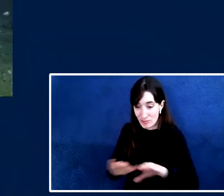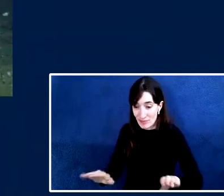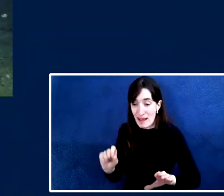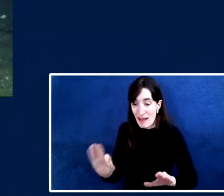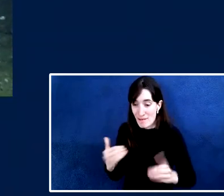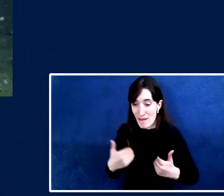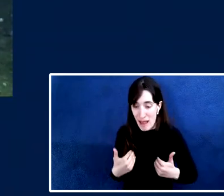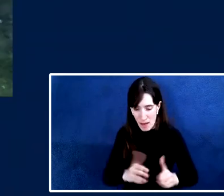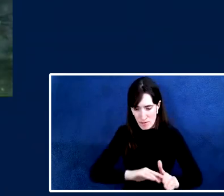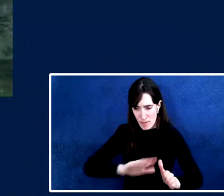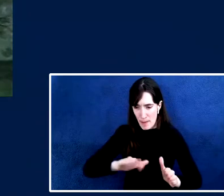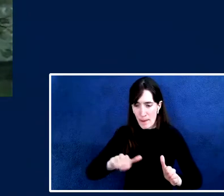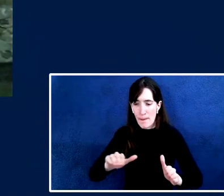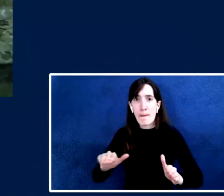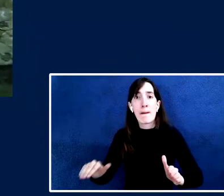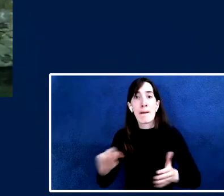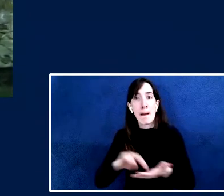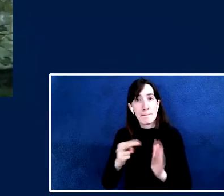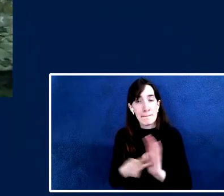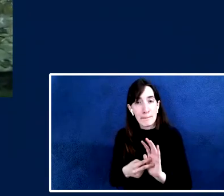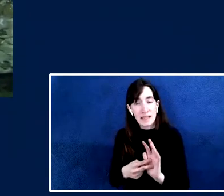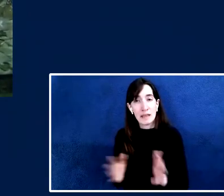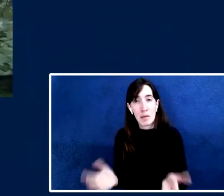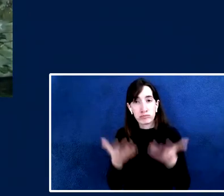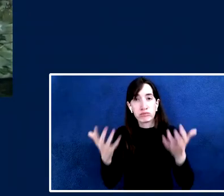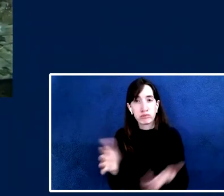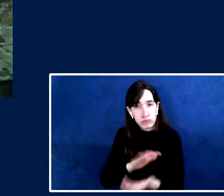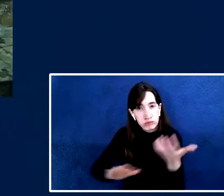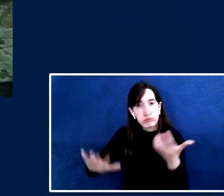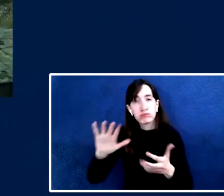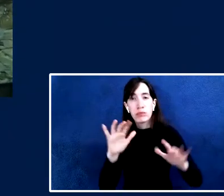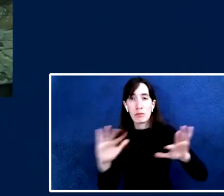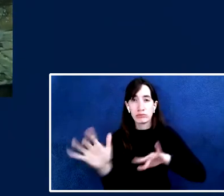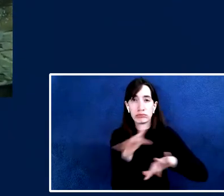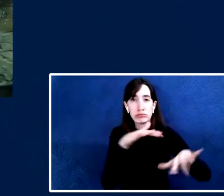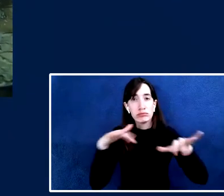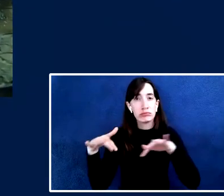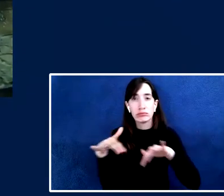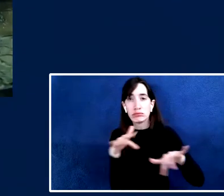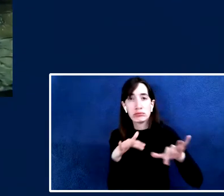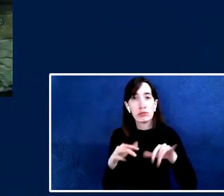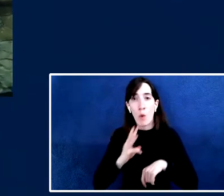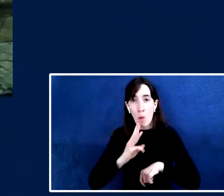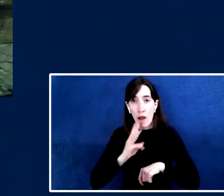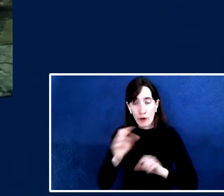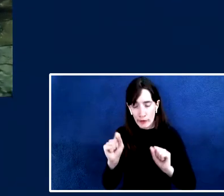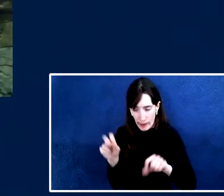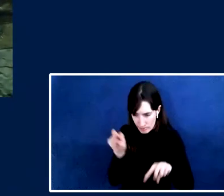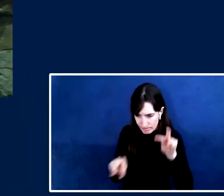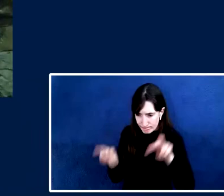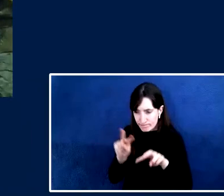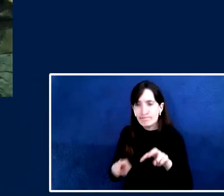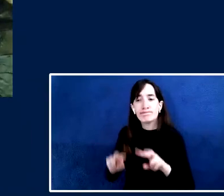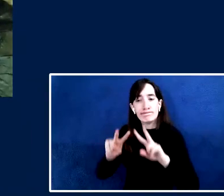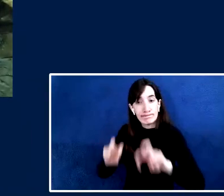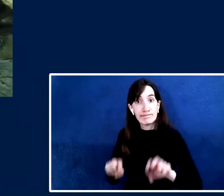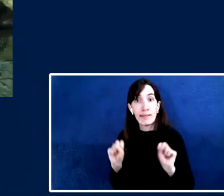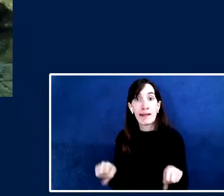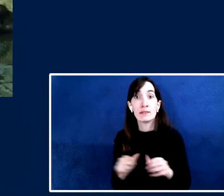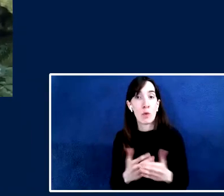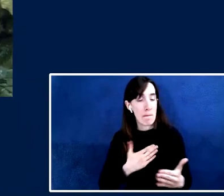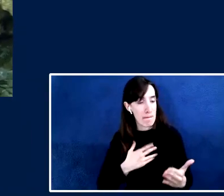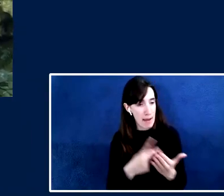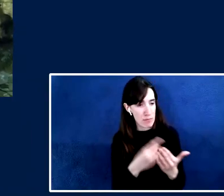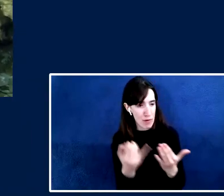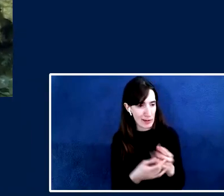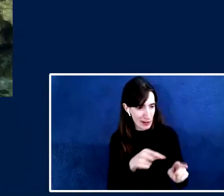present are really going to mix that water up. It's kind of swirl, and there will be some processes that you're able to see in there. So for my project specifically, pretty